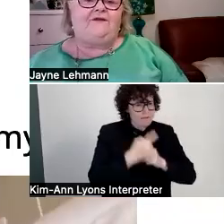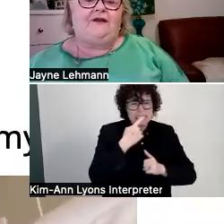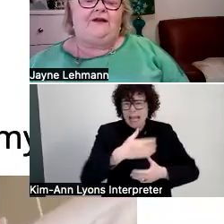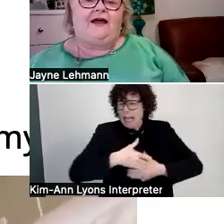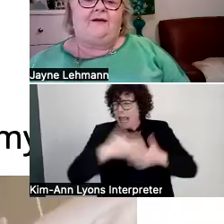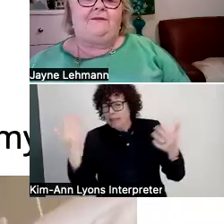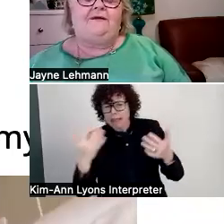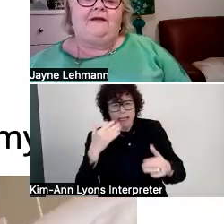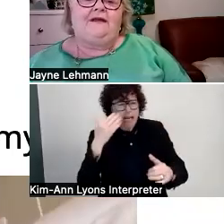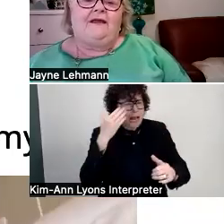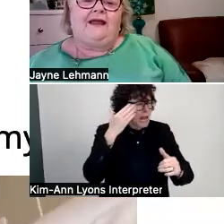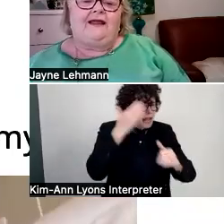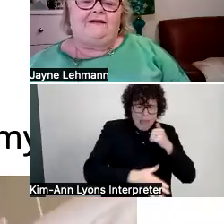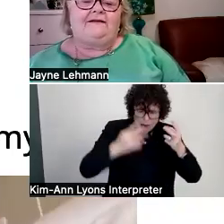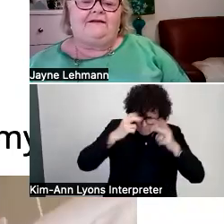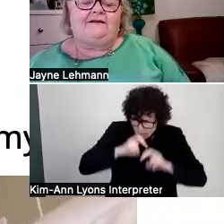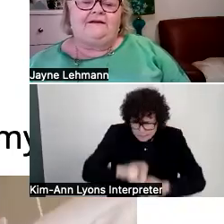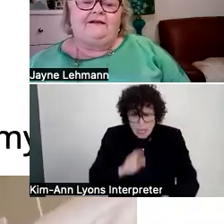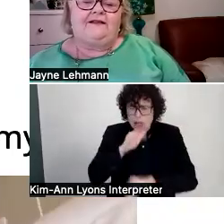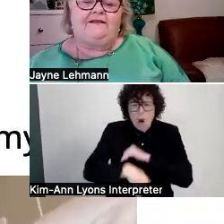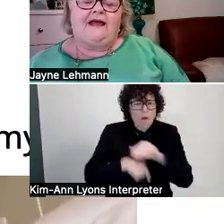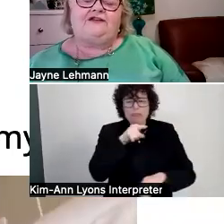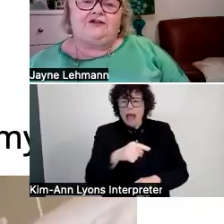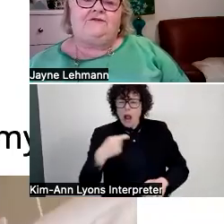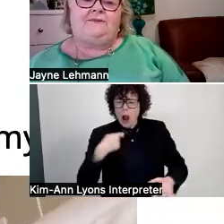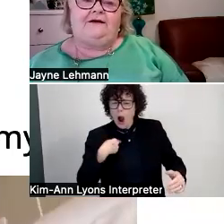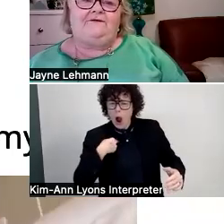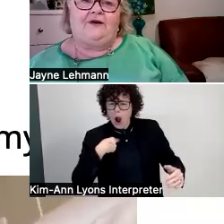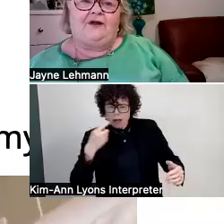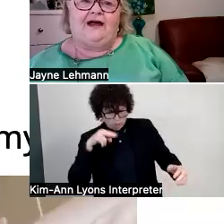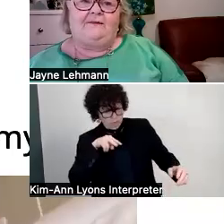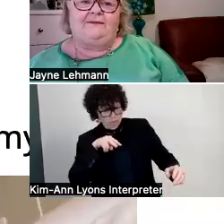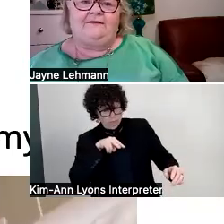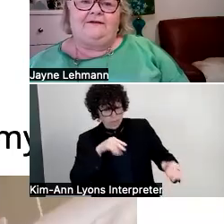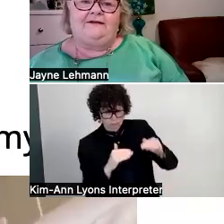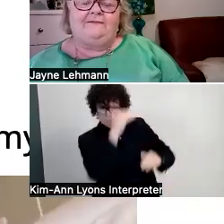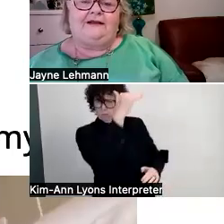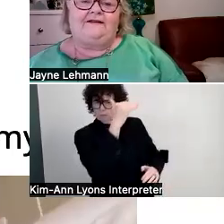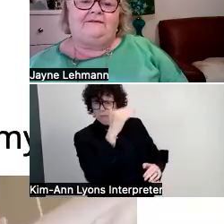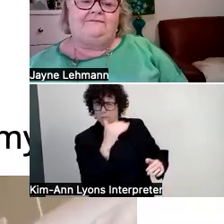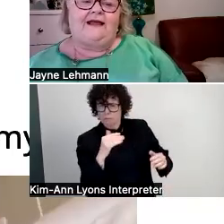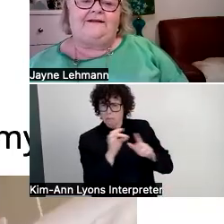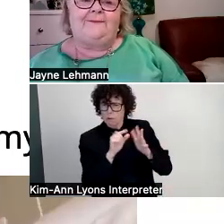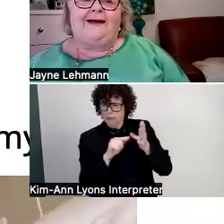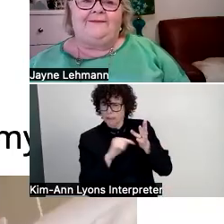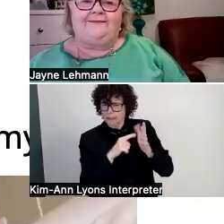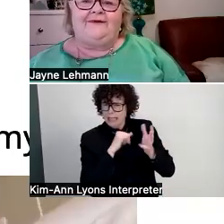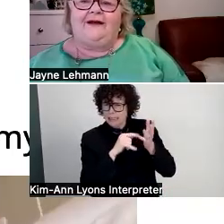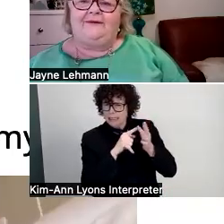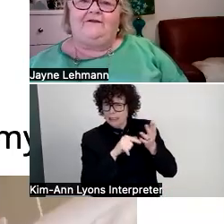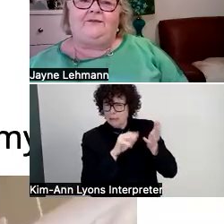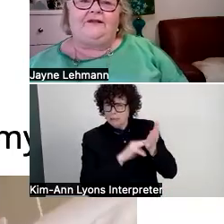never followed up, and that should have been followed up because as a